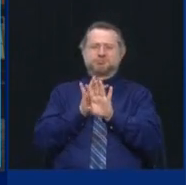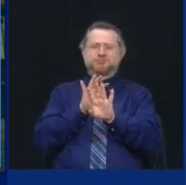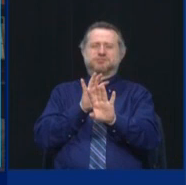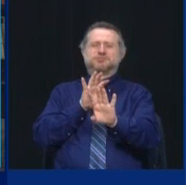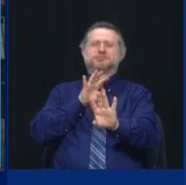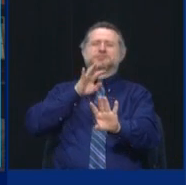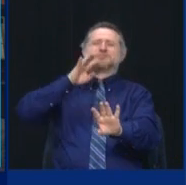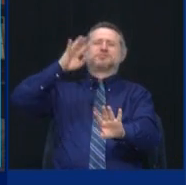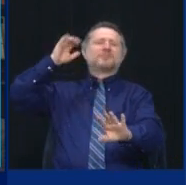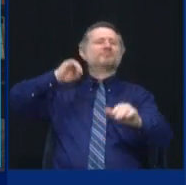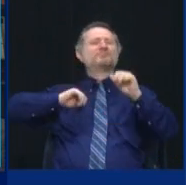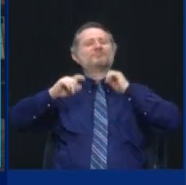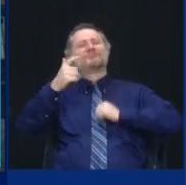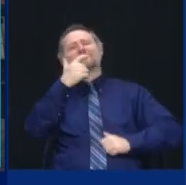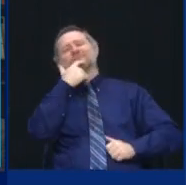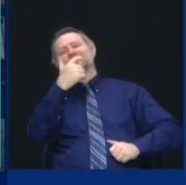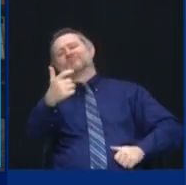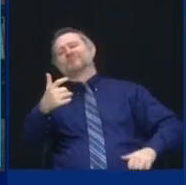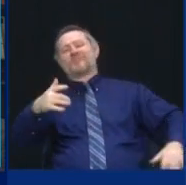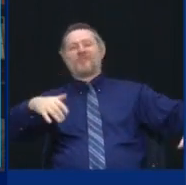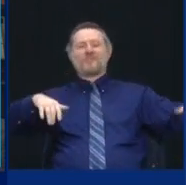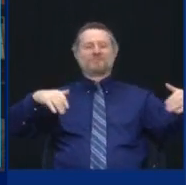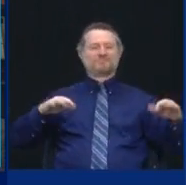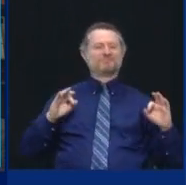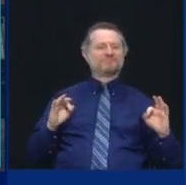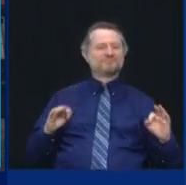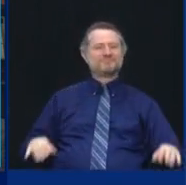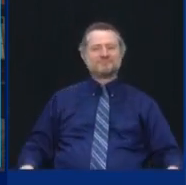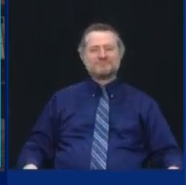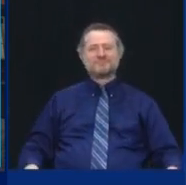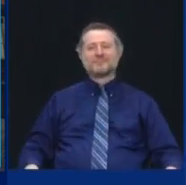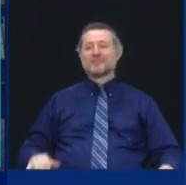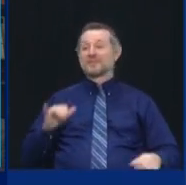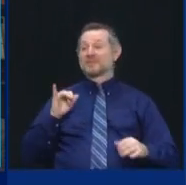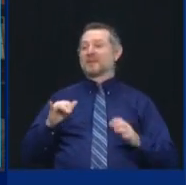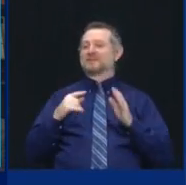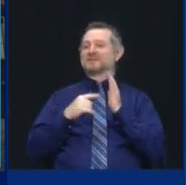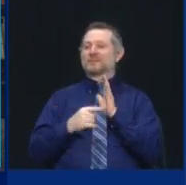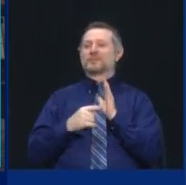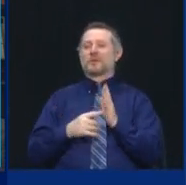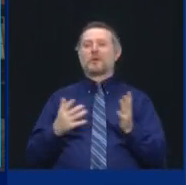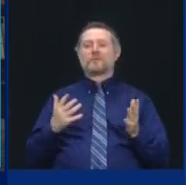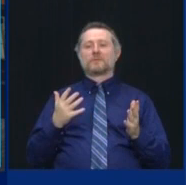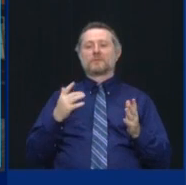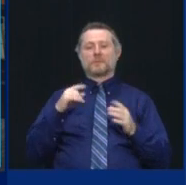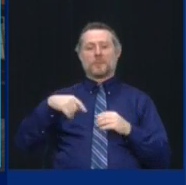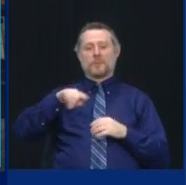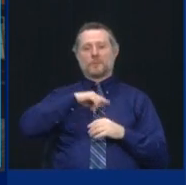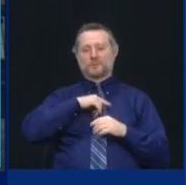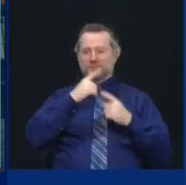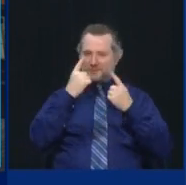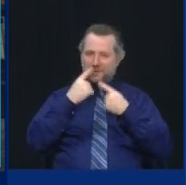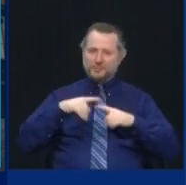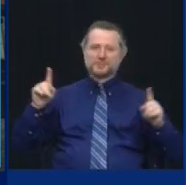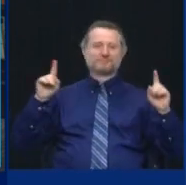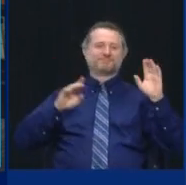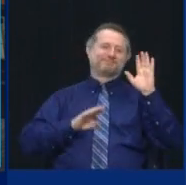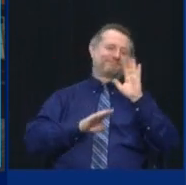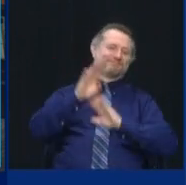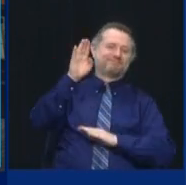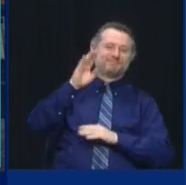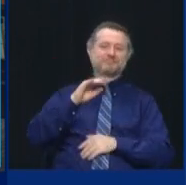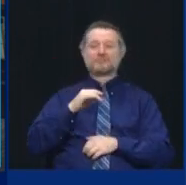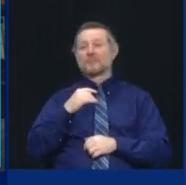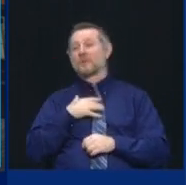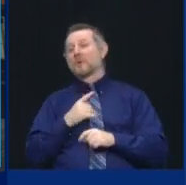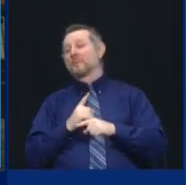arts, is going to be not only symbolic and metaphoric, but I think is going to go a long